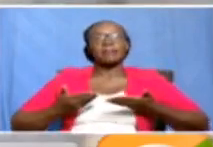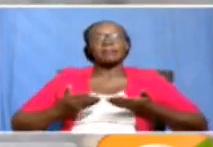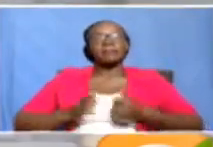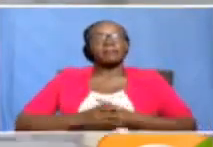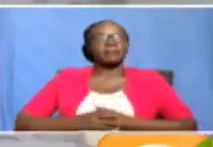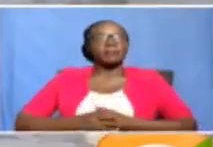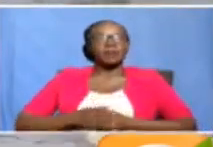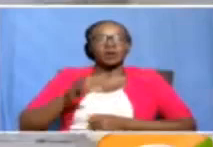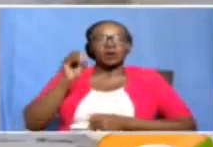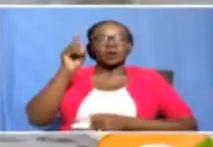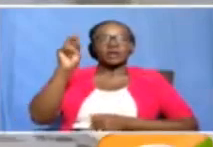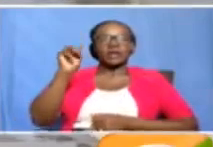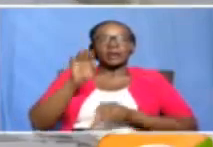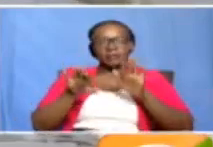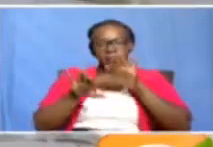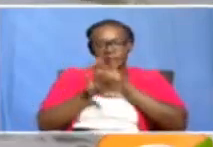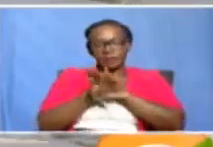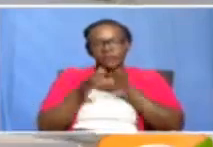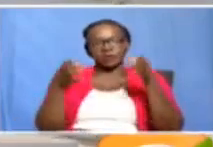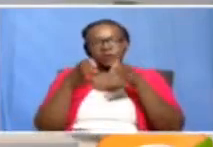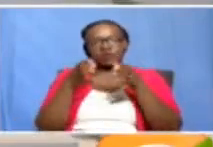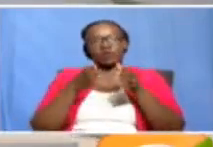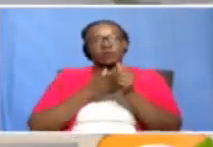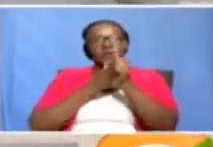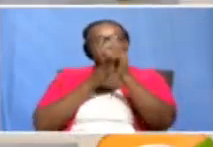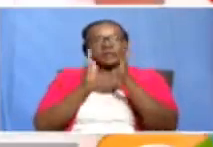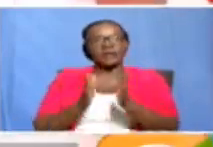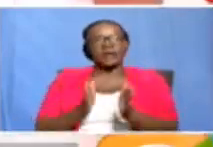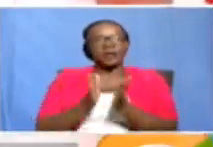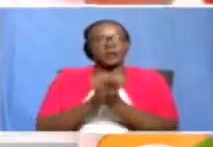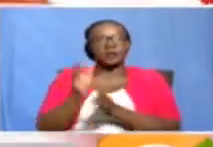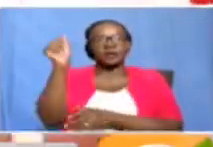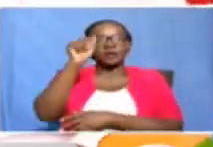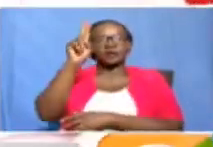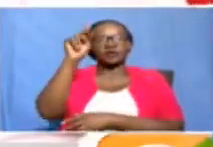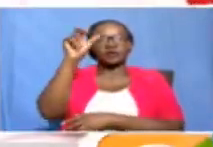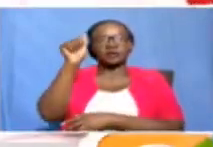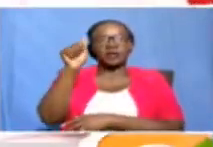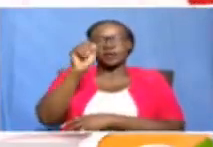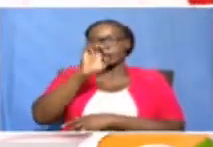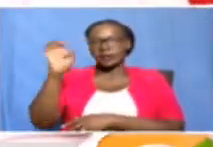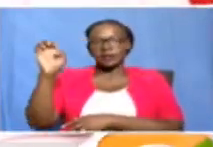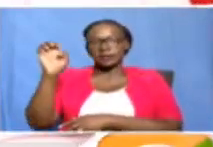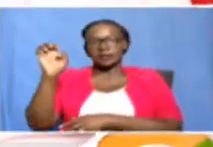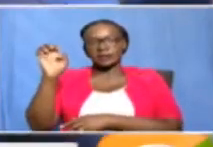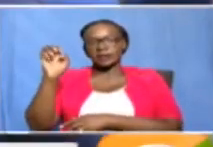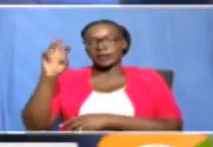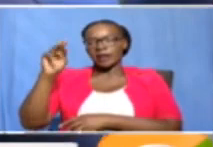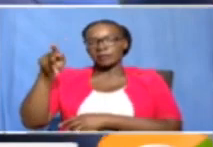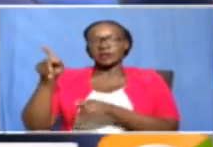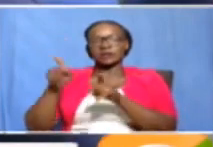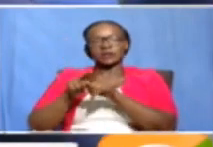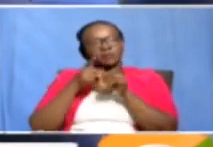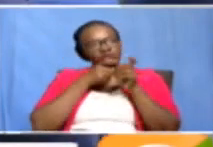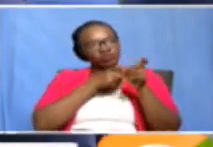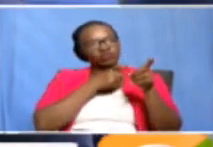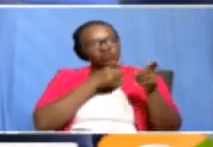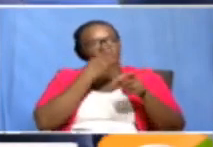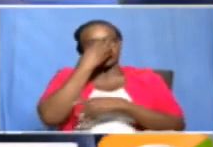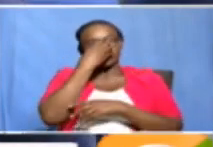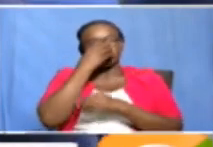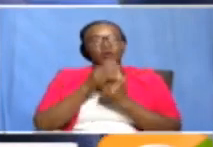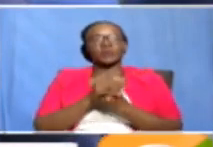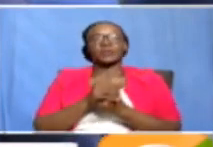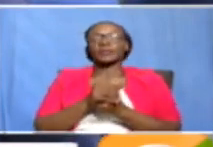ODM Deputy Party Leader Ali Hassan Joho and Suna East MP also lashing out at Ruto. How the hell do you call